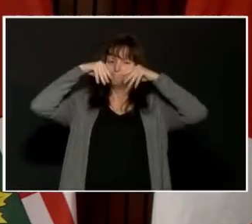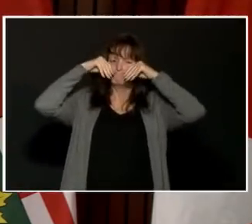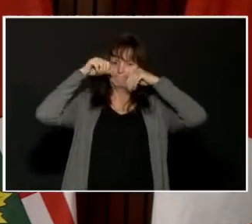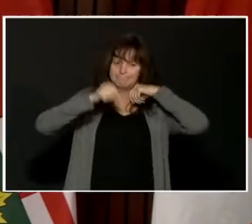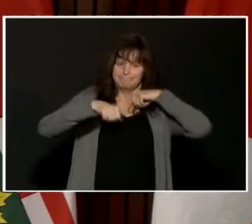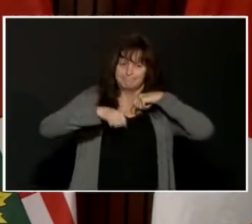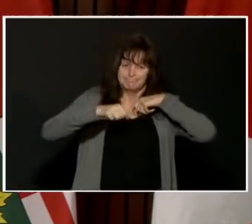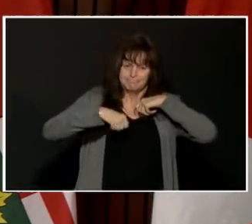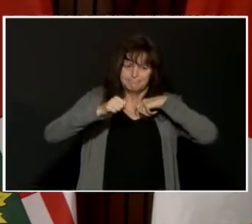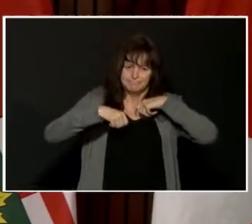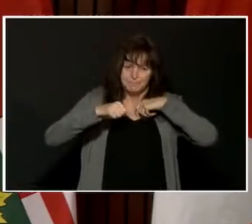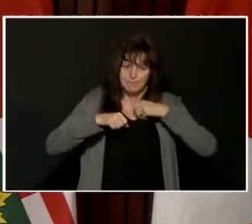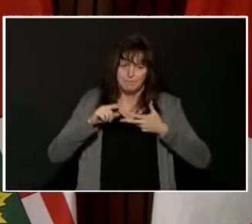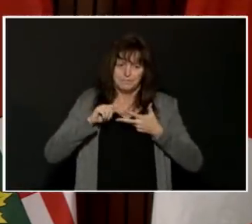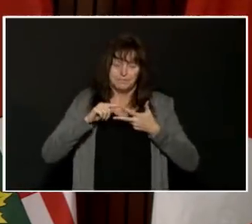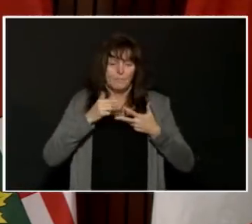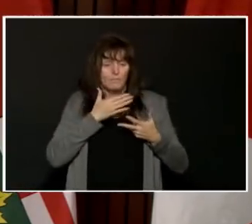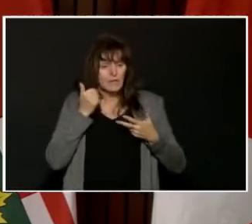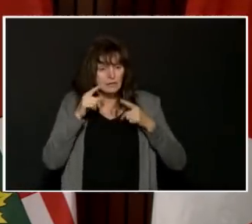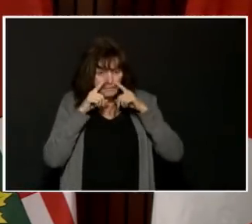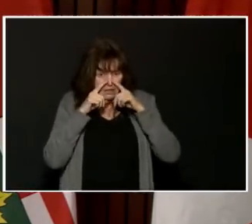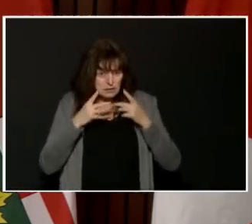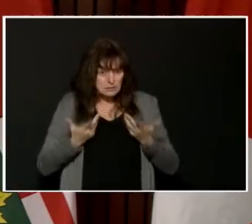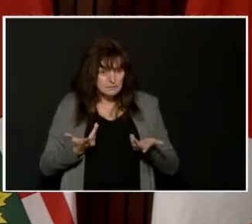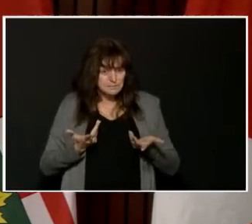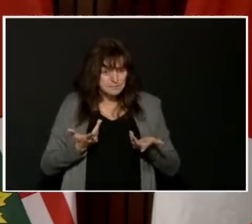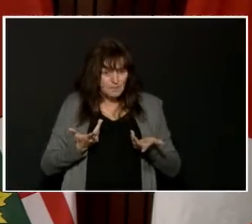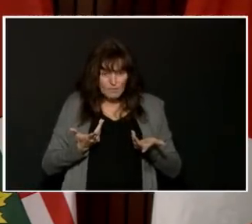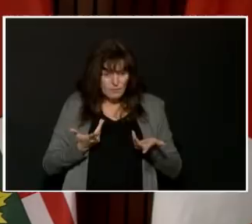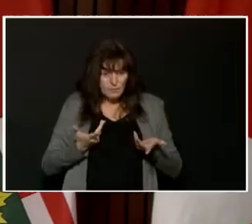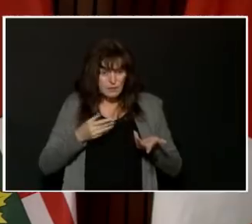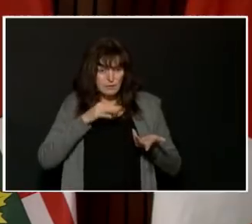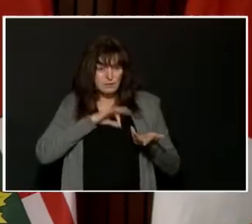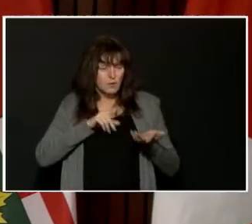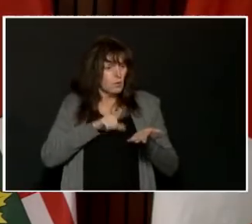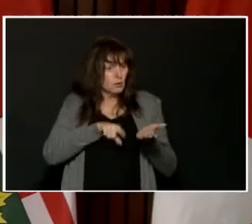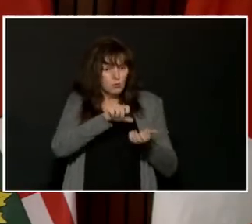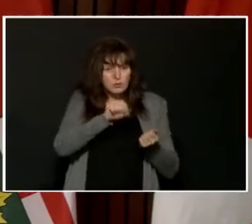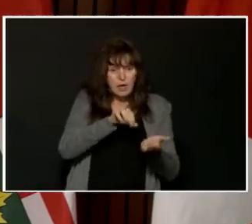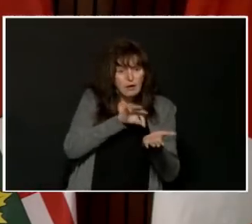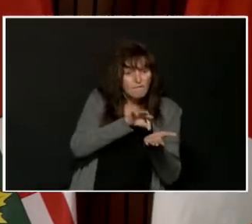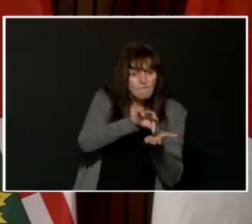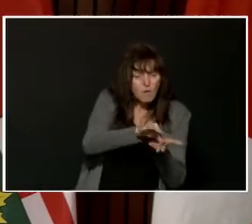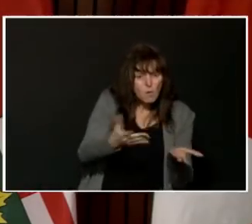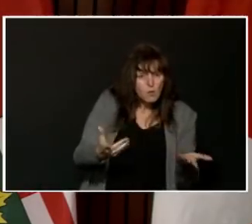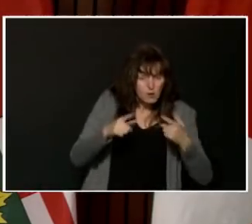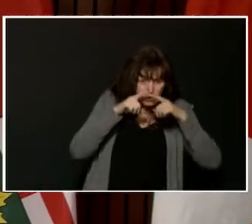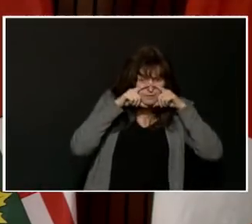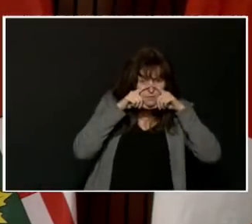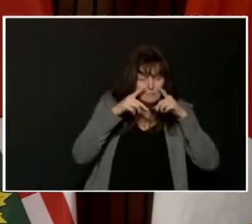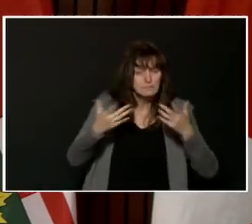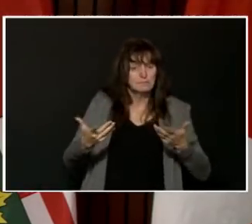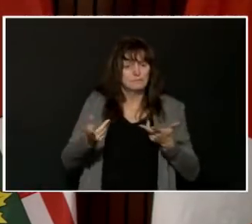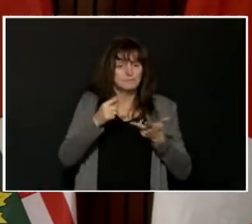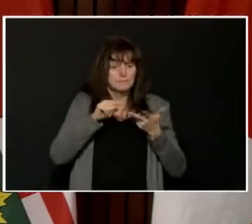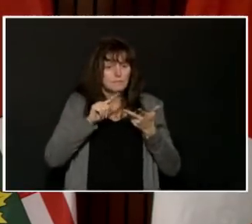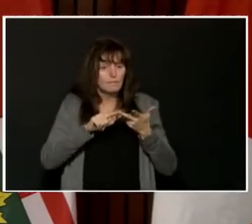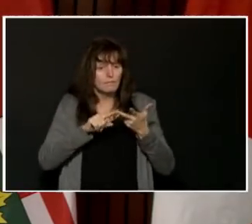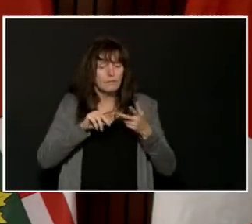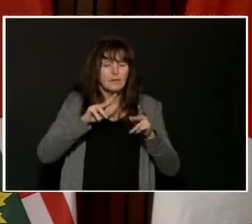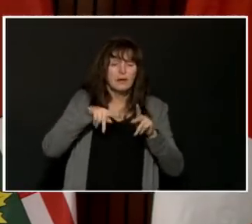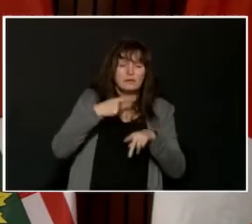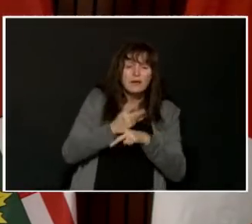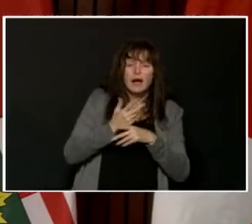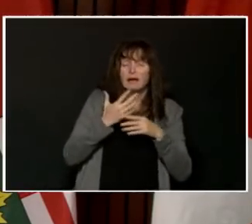you can get is useful. I think there's broader questions that should be addressed about types of masks and so on, and I